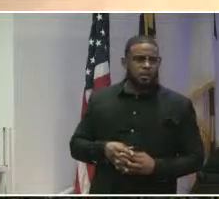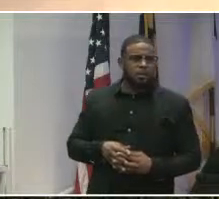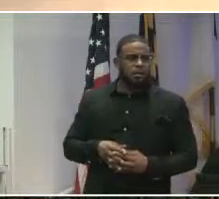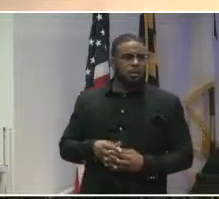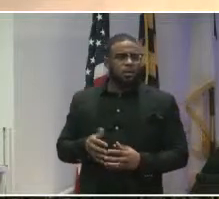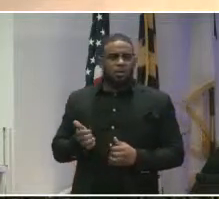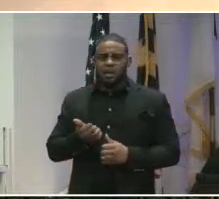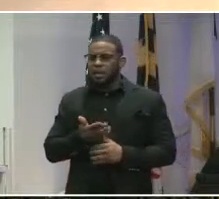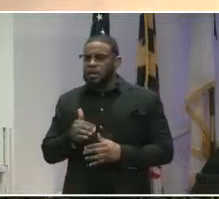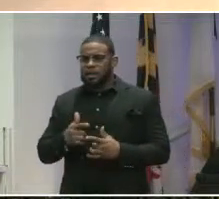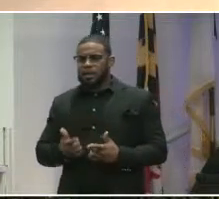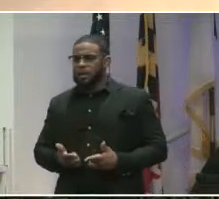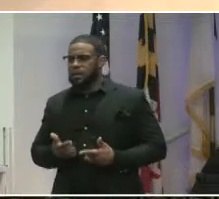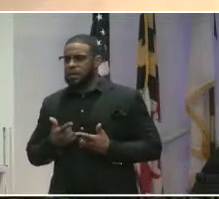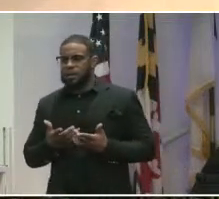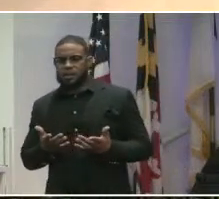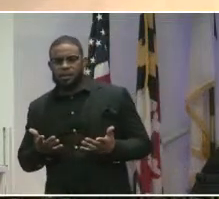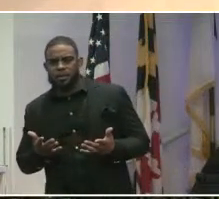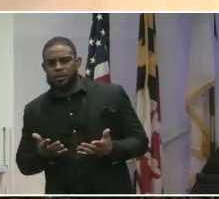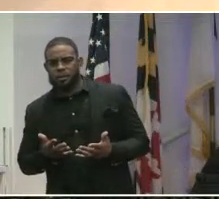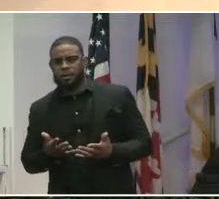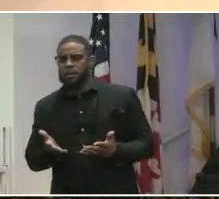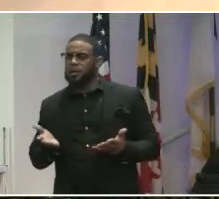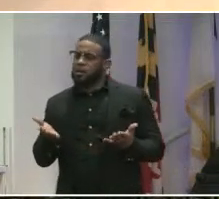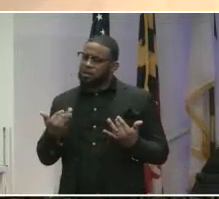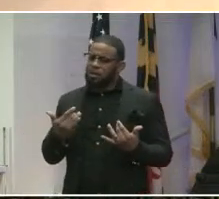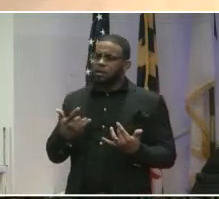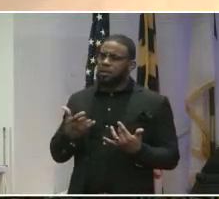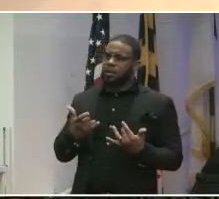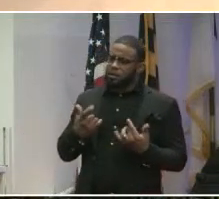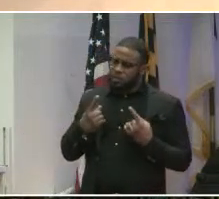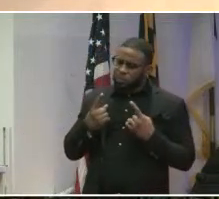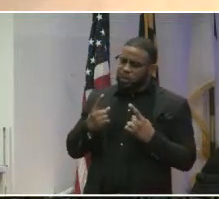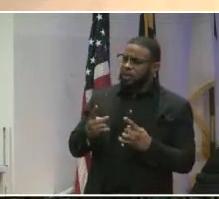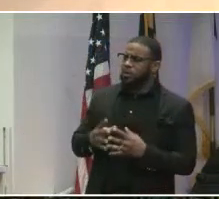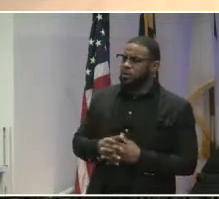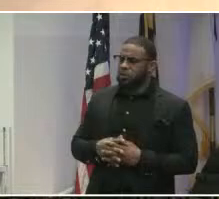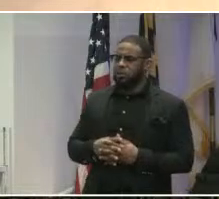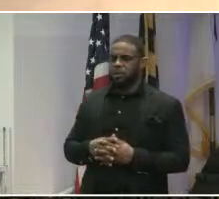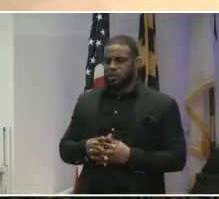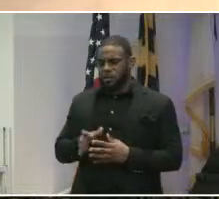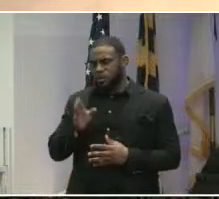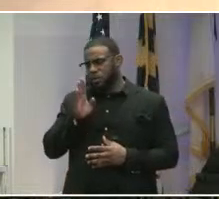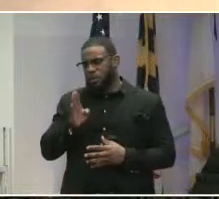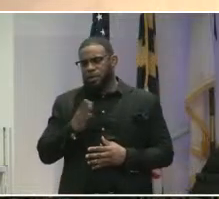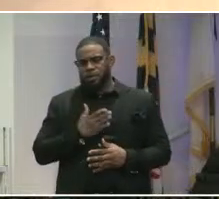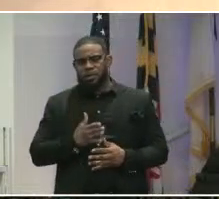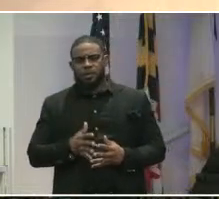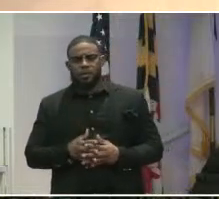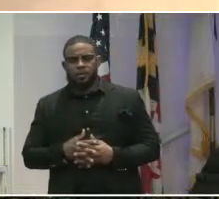with anything in your life, come on, let's break through directly.